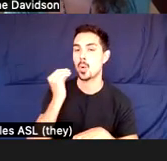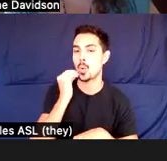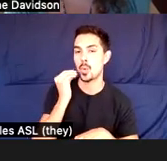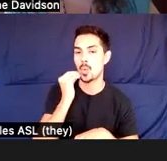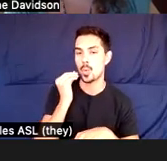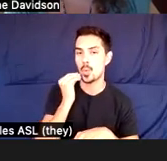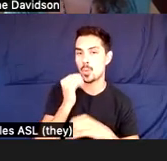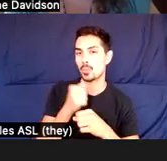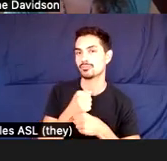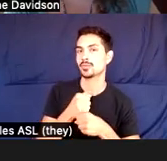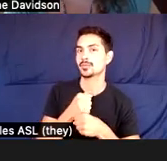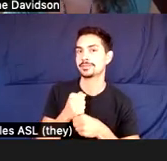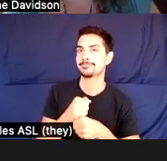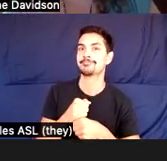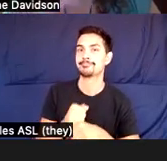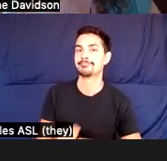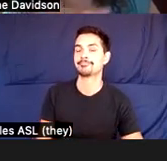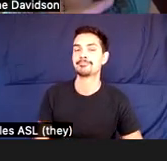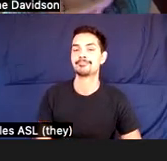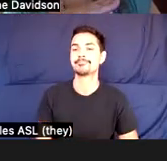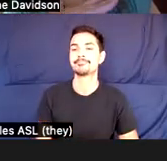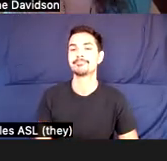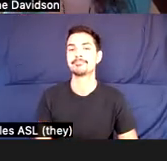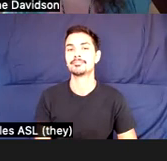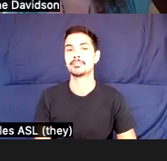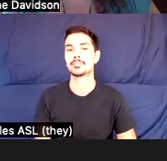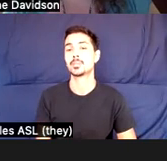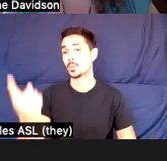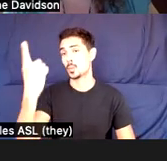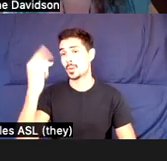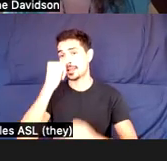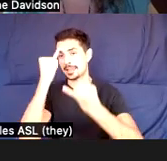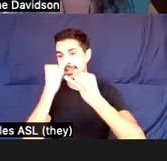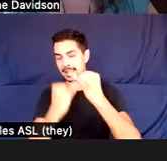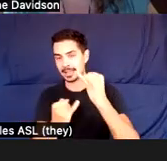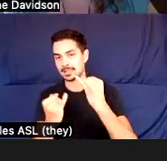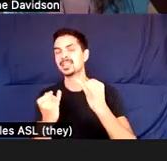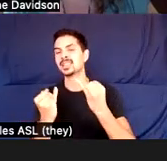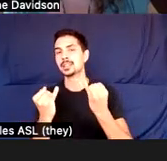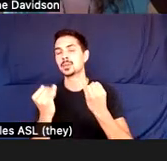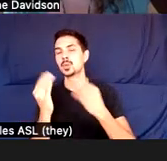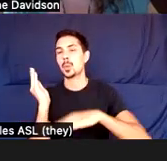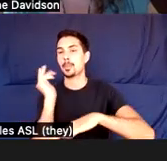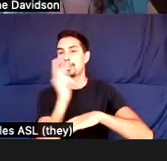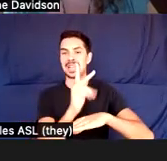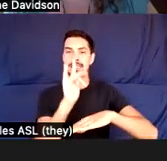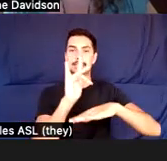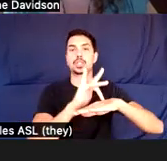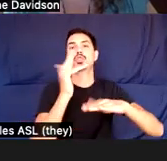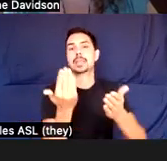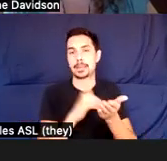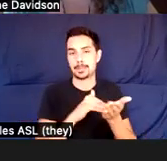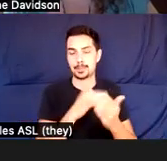All right. So one last revisiting about thinking about the characteristics of